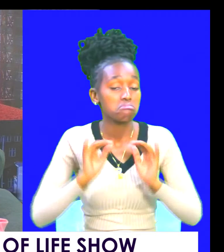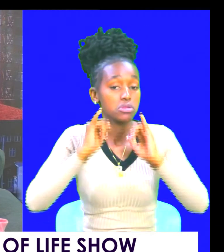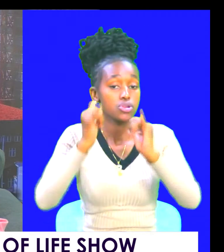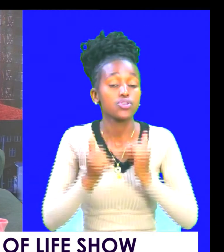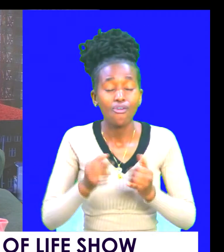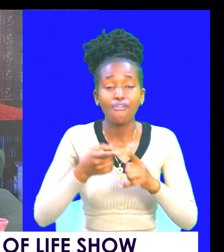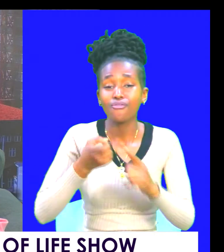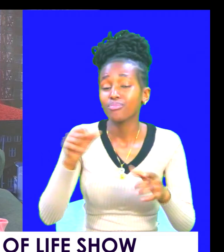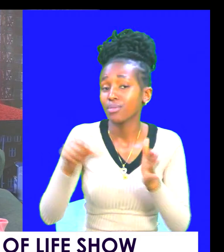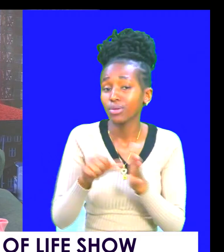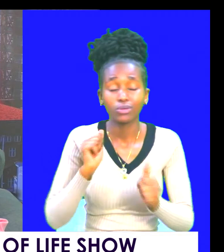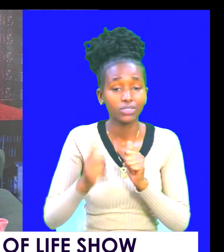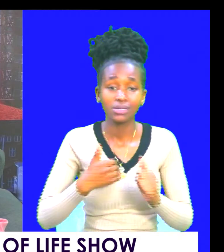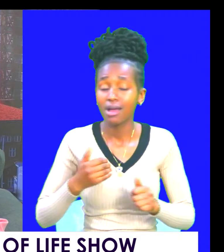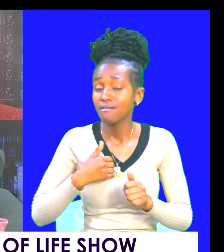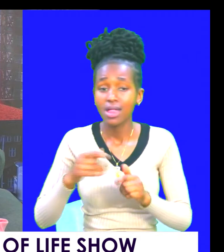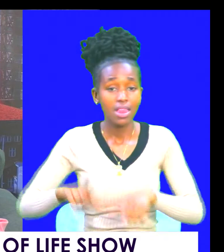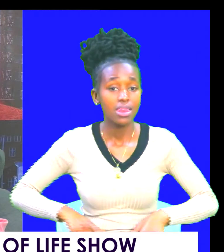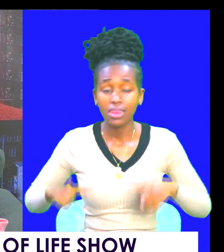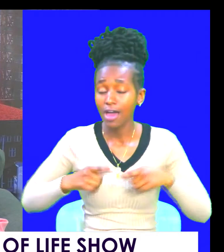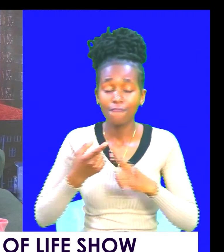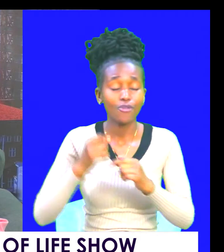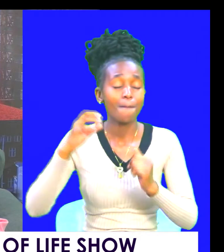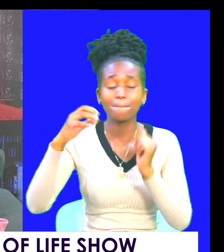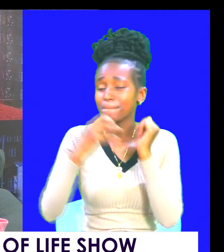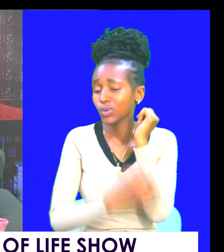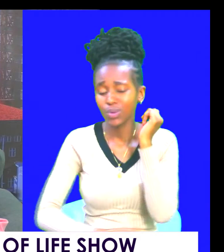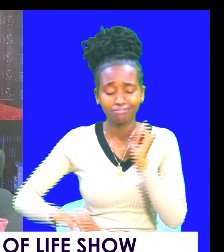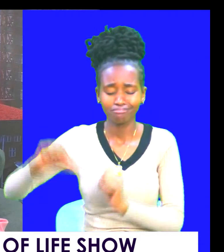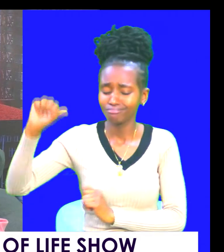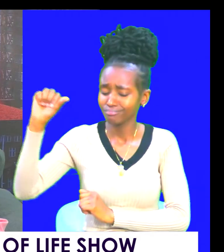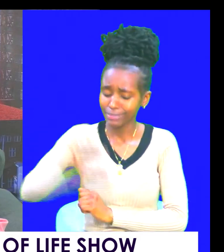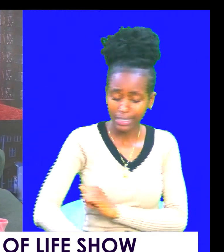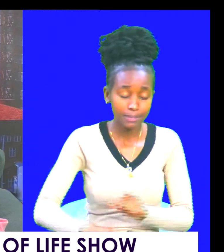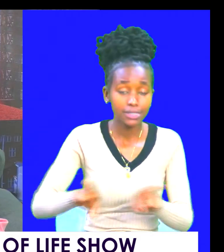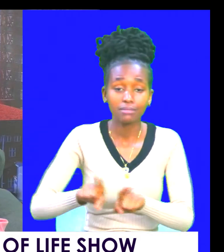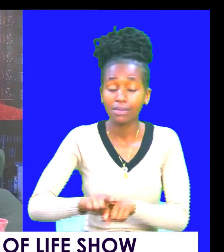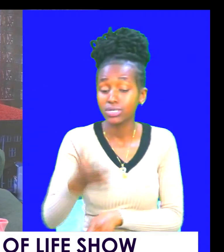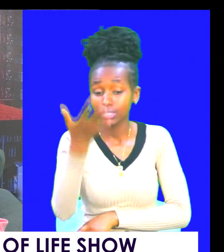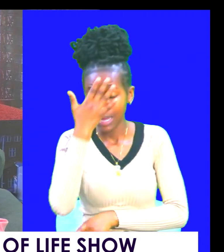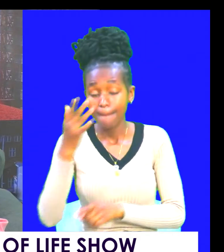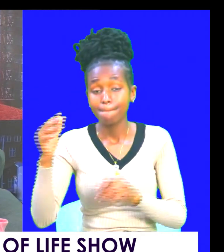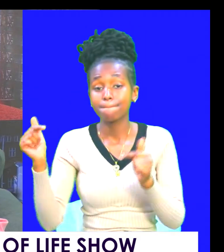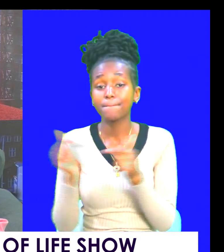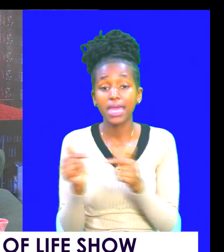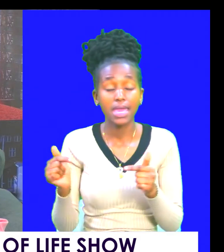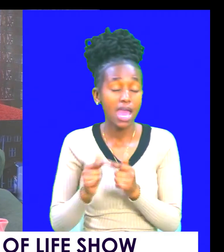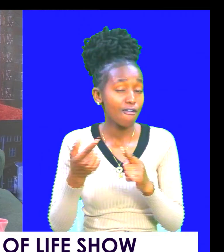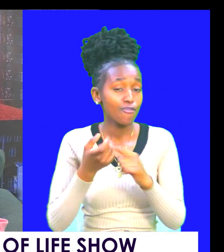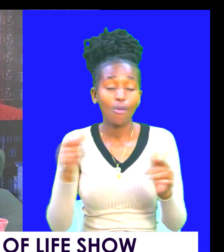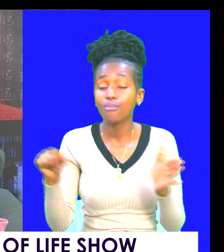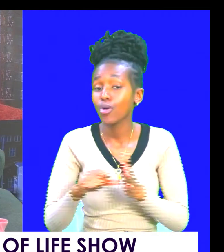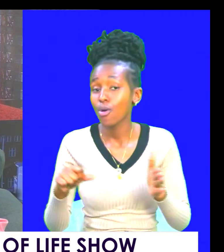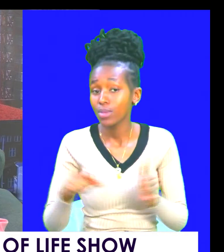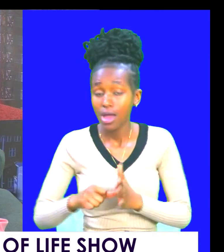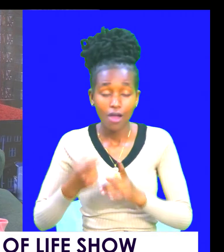life, out of extreme poverty, out of shame and pain, out of trouble, out